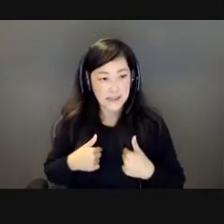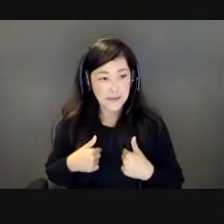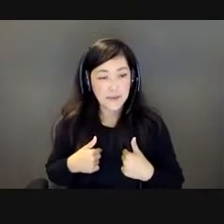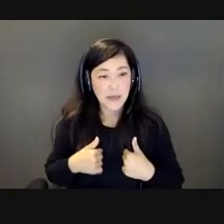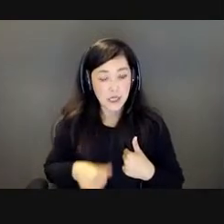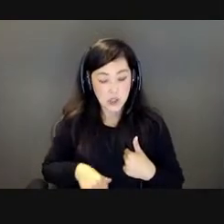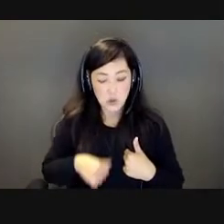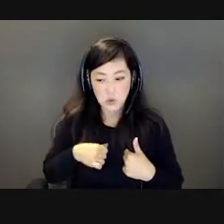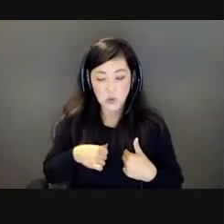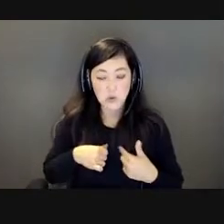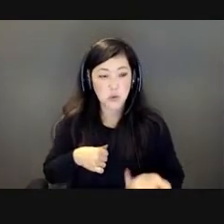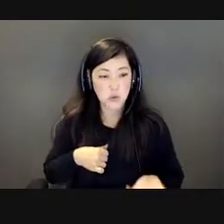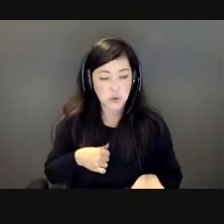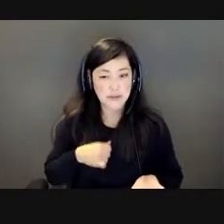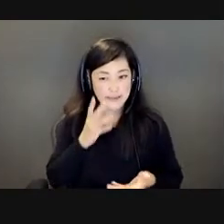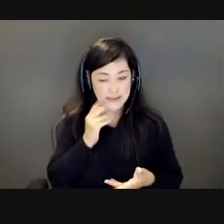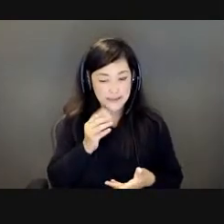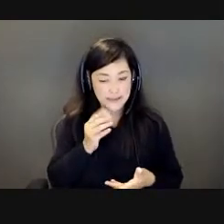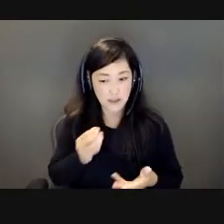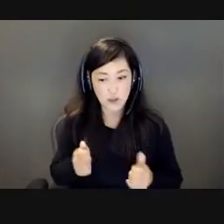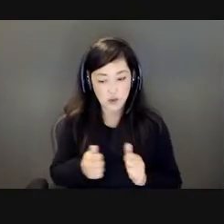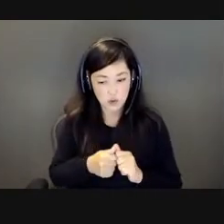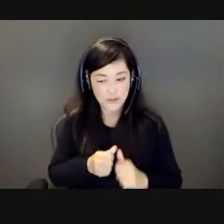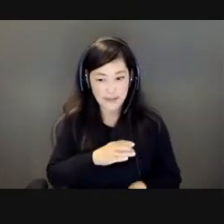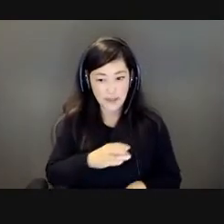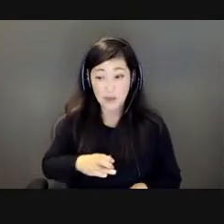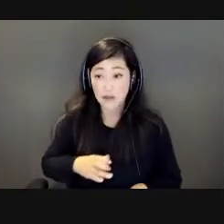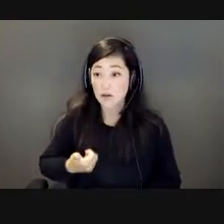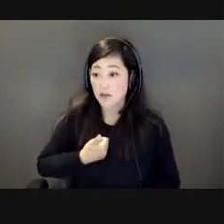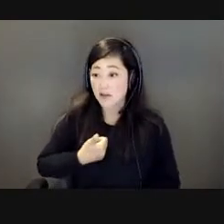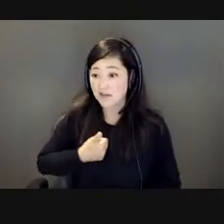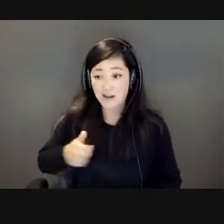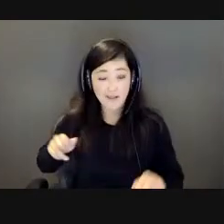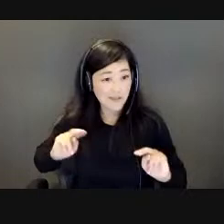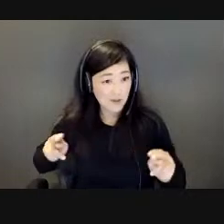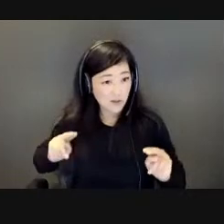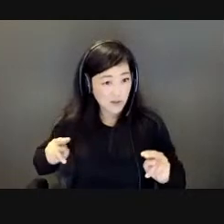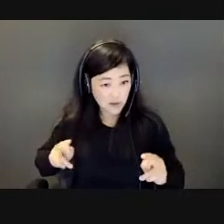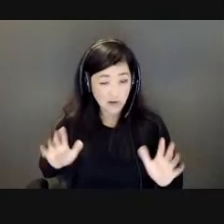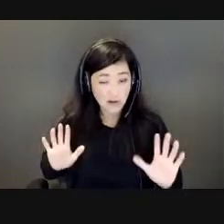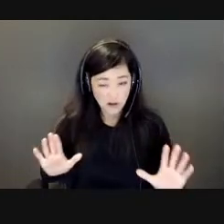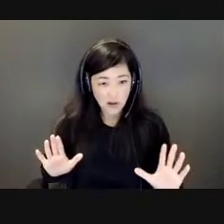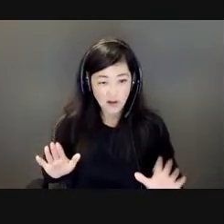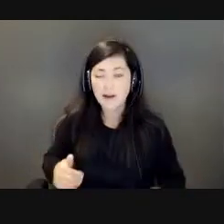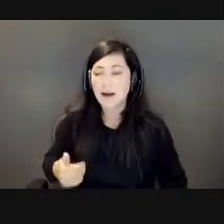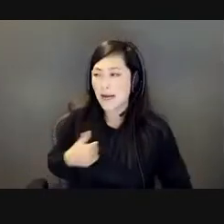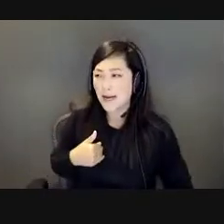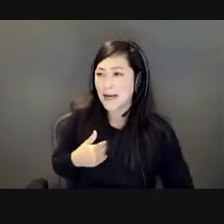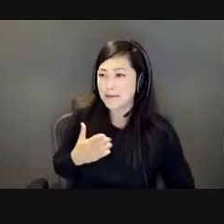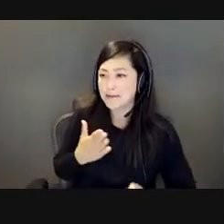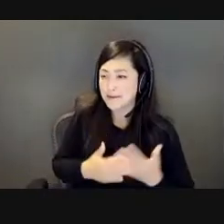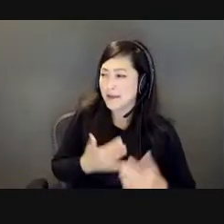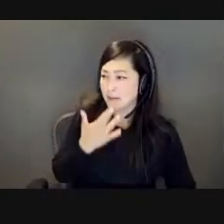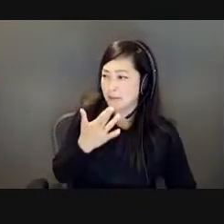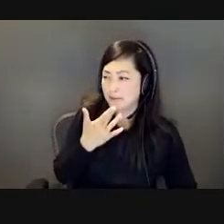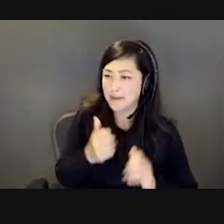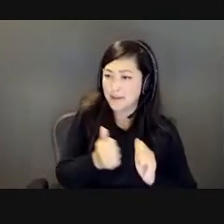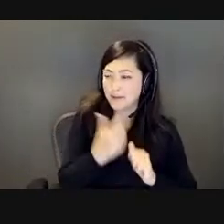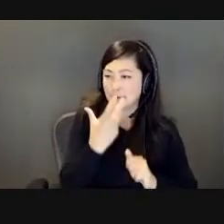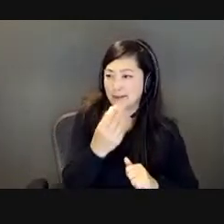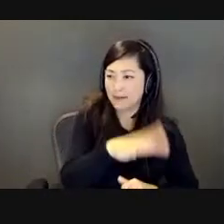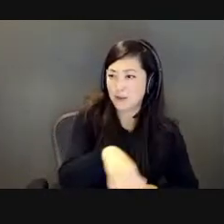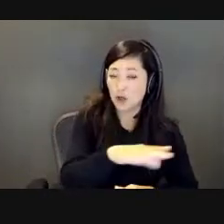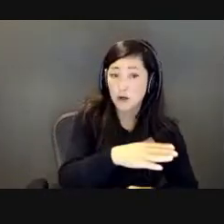I'm a neutral chair. I'm there to guide and ensure good debate and all of those things, even though I have biases about outdoor spaces. My mom lived